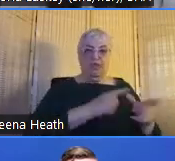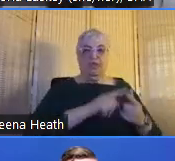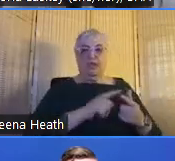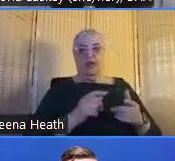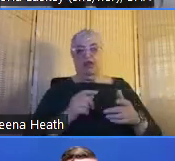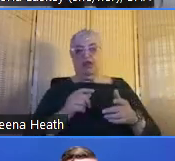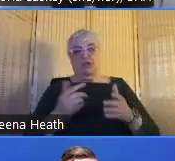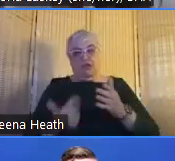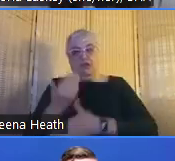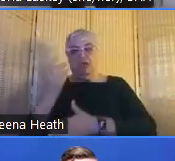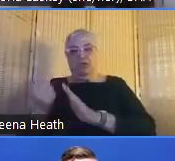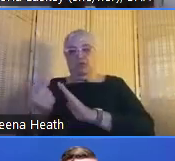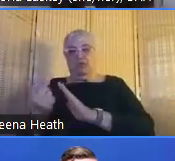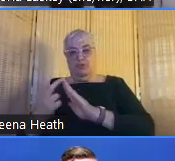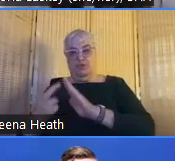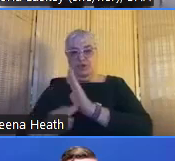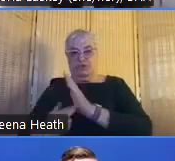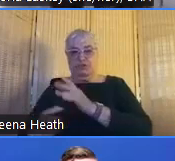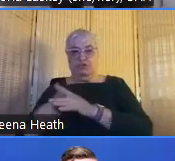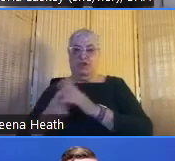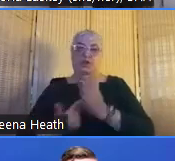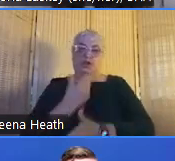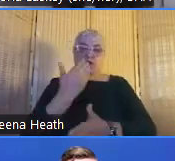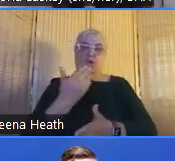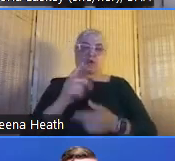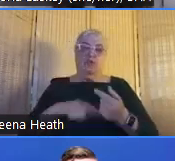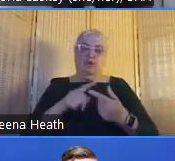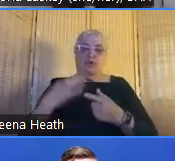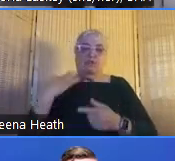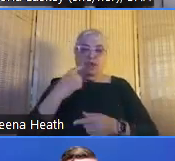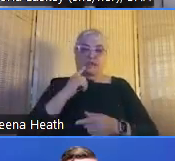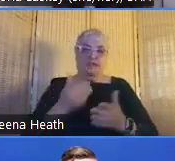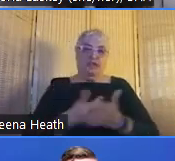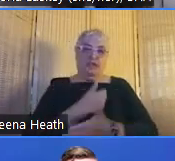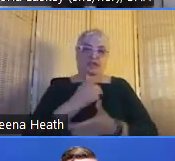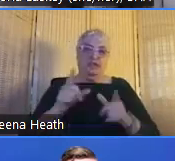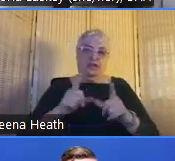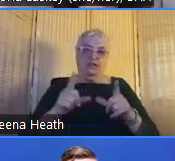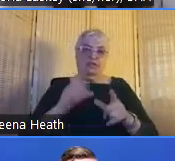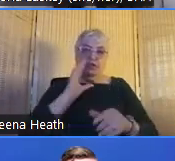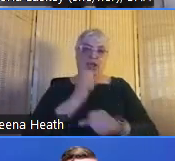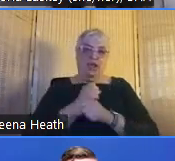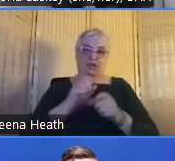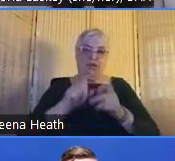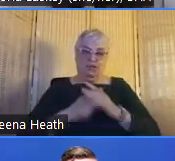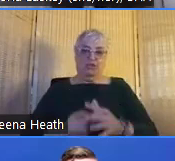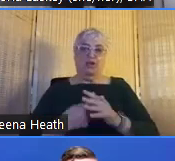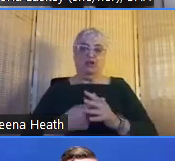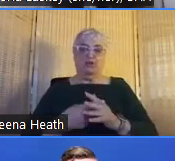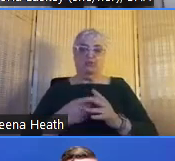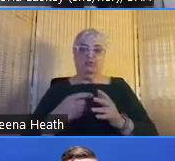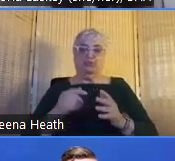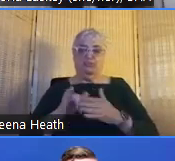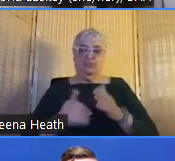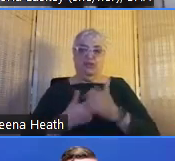renewal, or if it's a new facility, of course, whenever they are applying for that initial license will be when they are falling